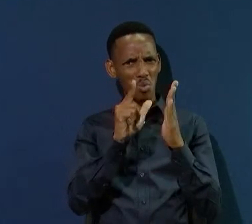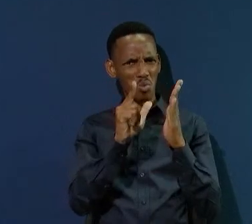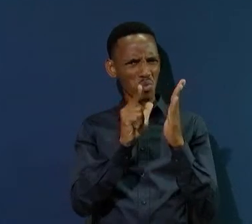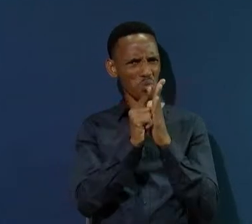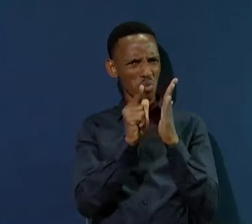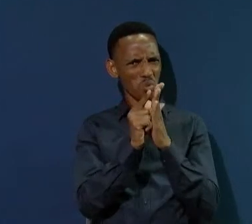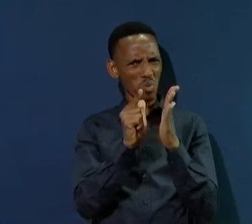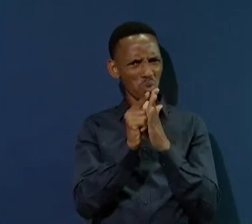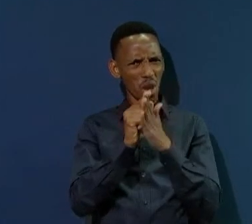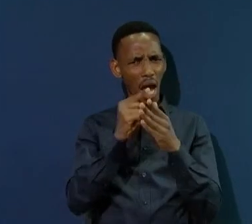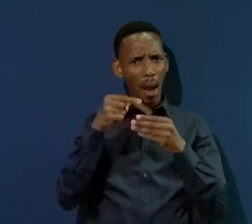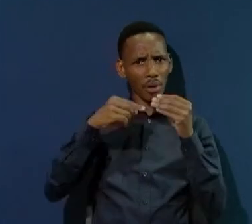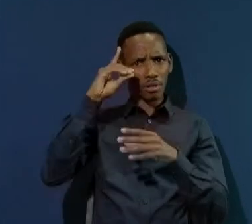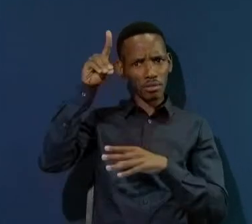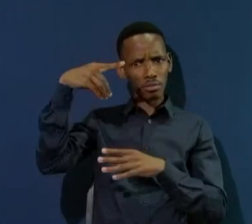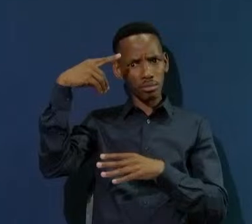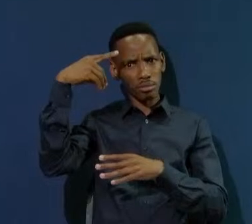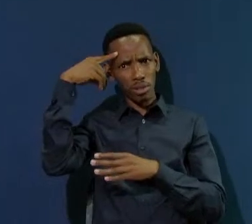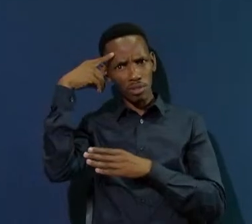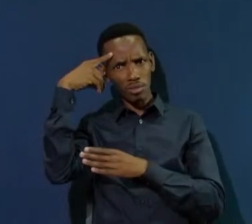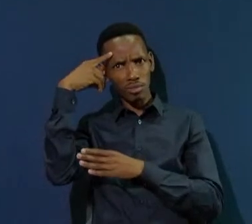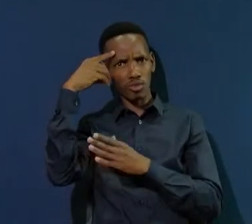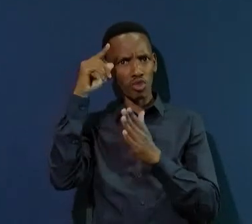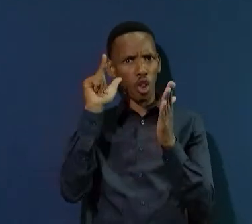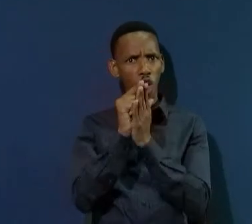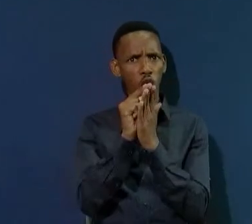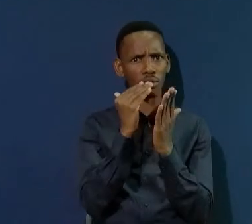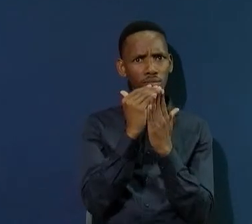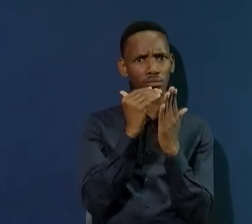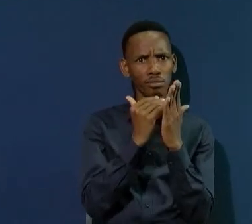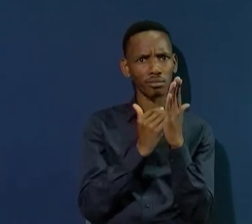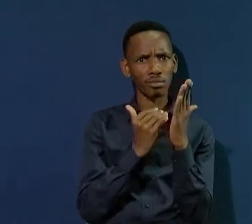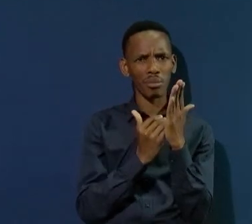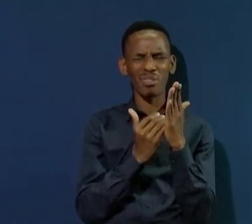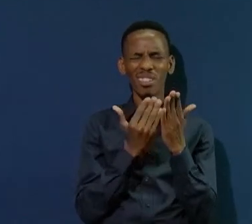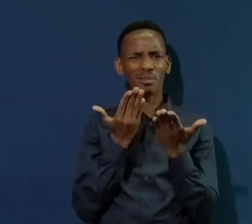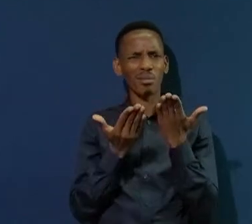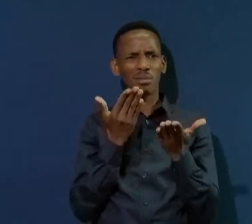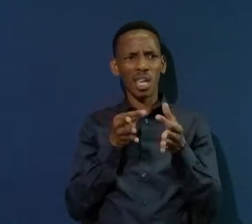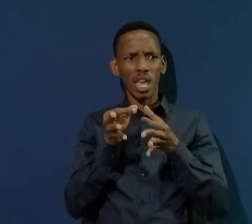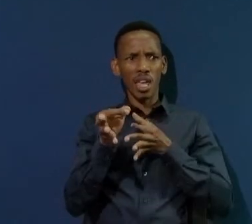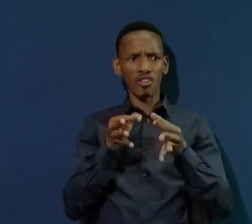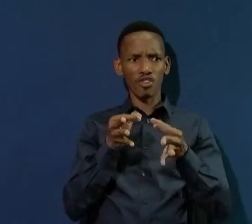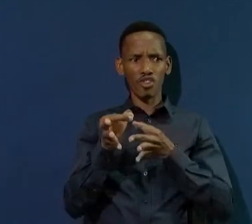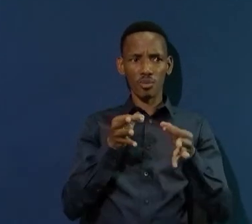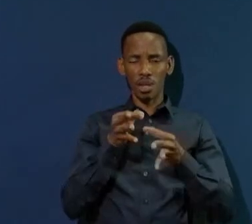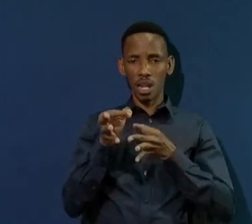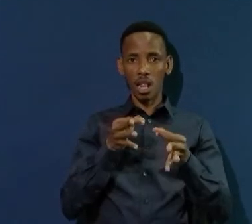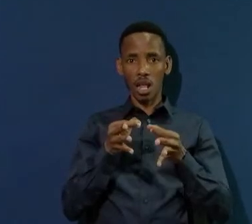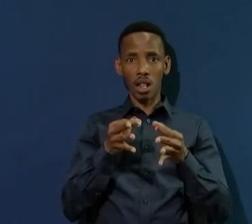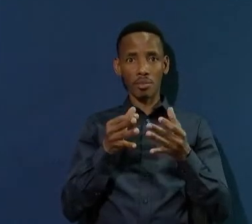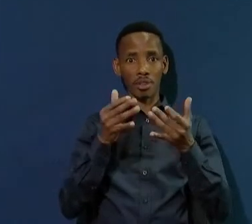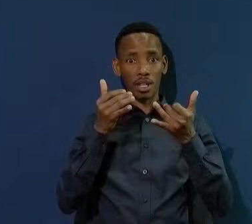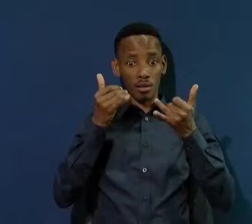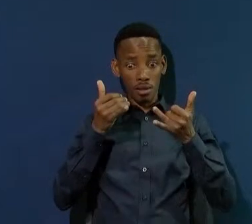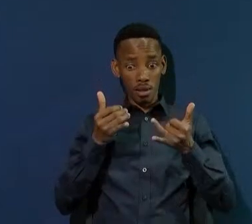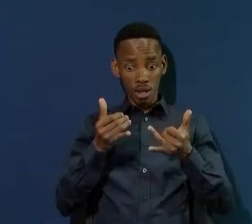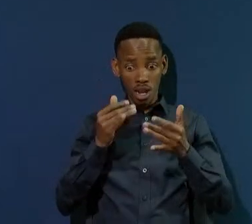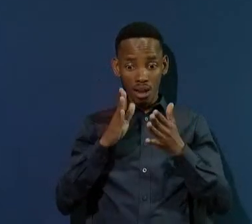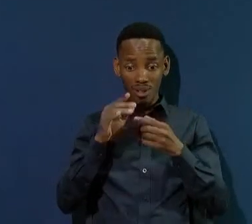eo o re fa kitso o re fa tshedimoso ya gore yone thulaganyo e re bonang e tla tsena